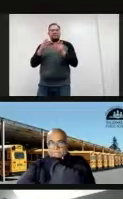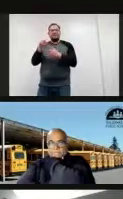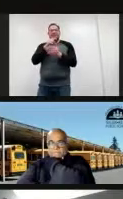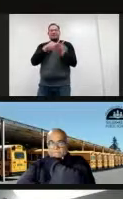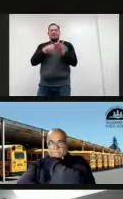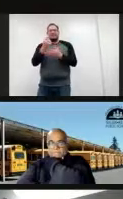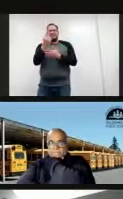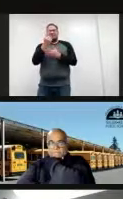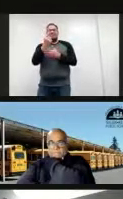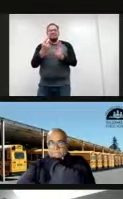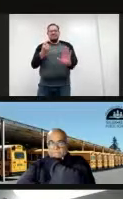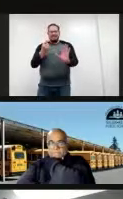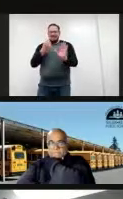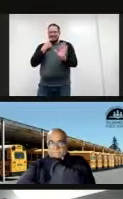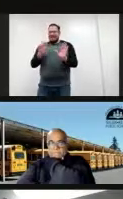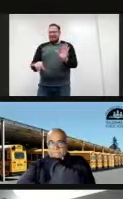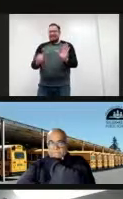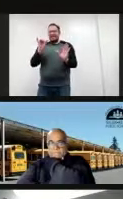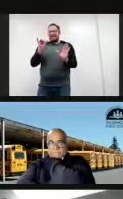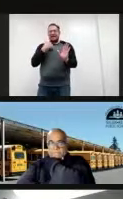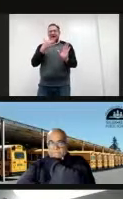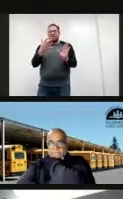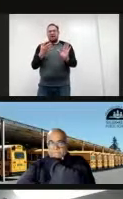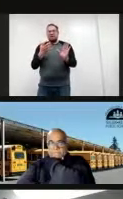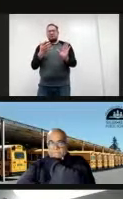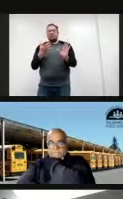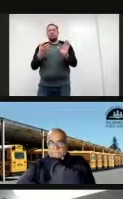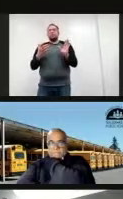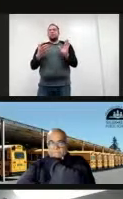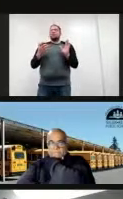So with that said, I would like to